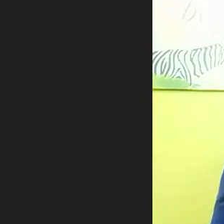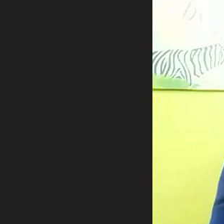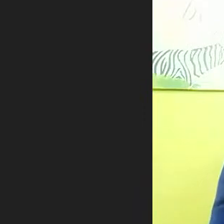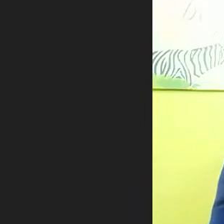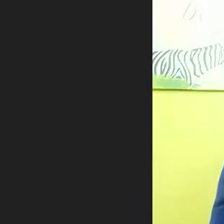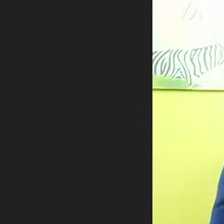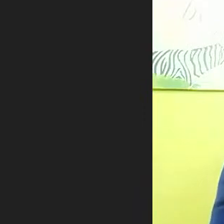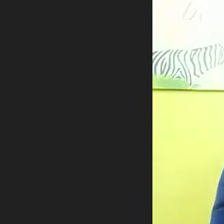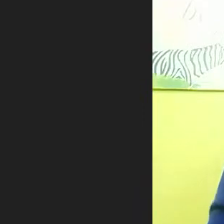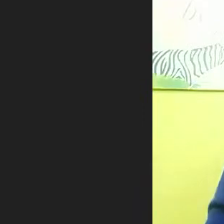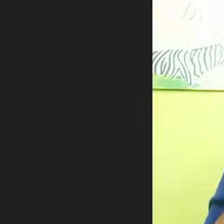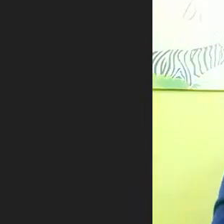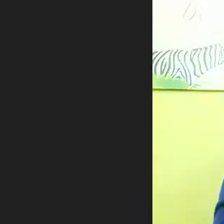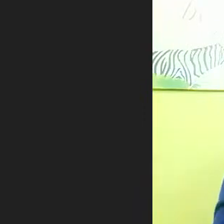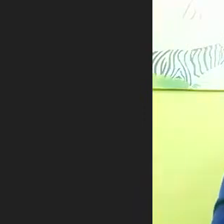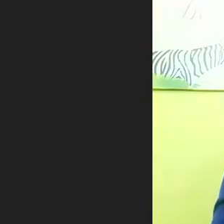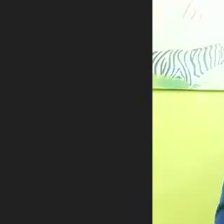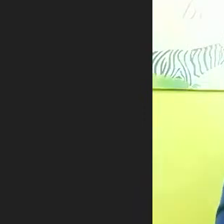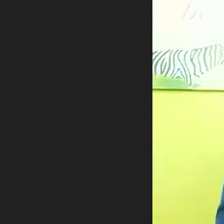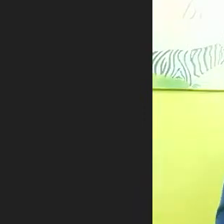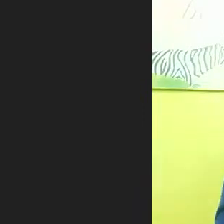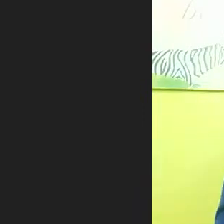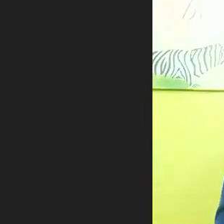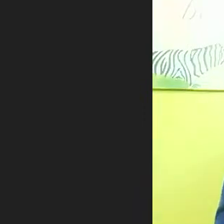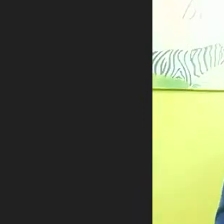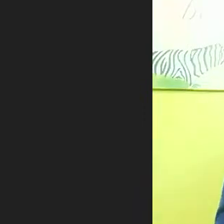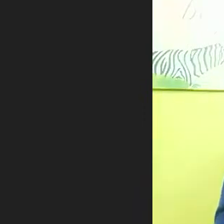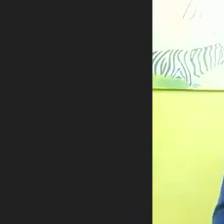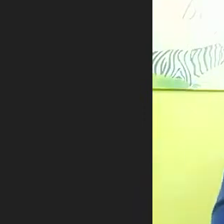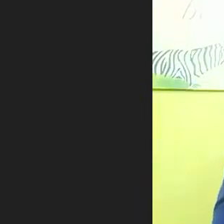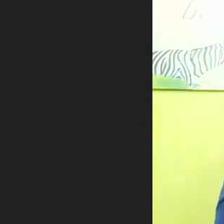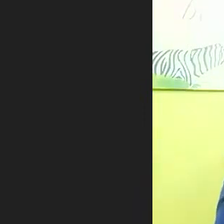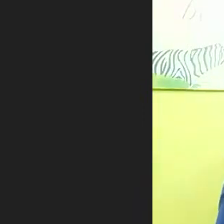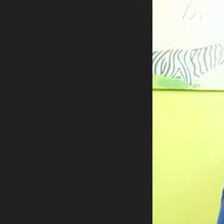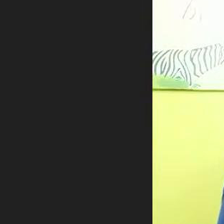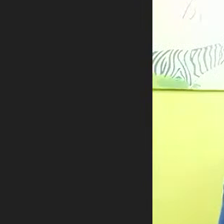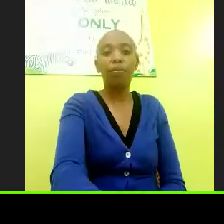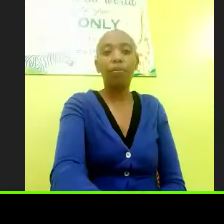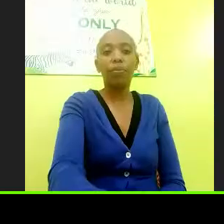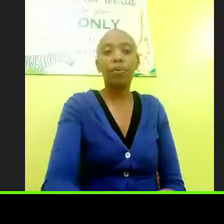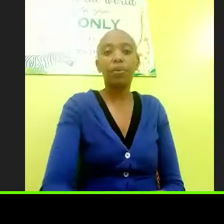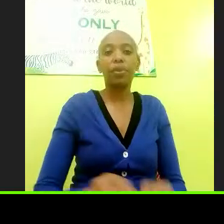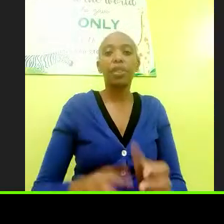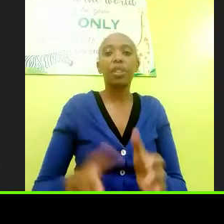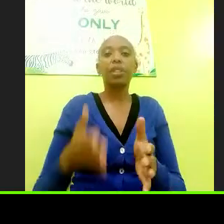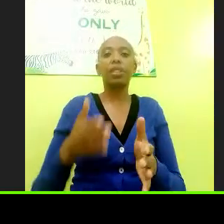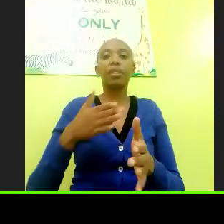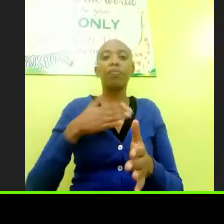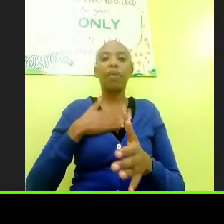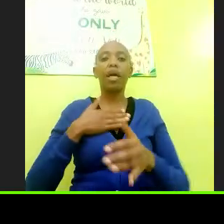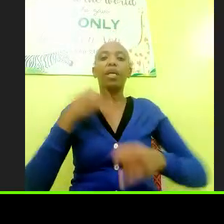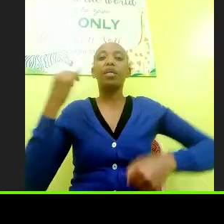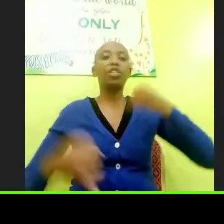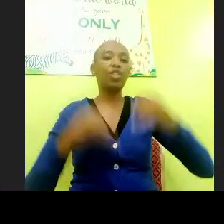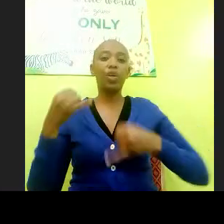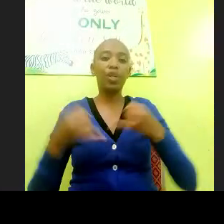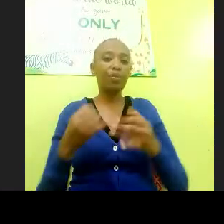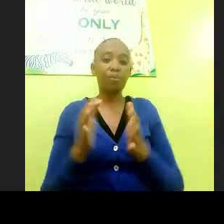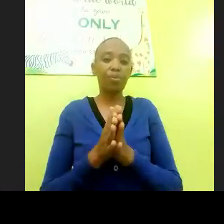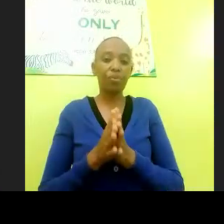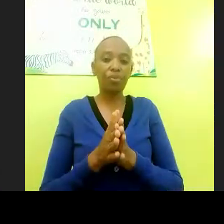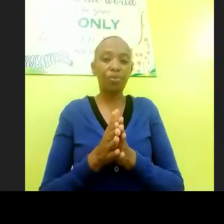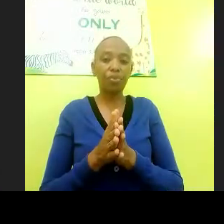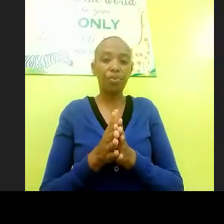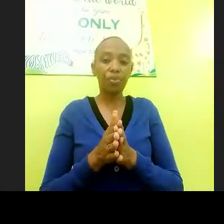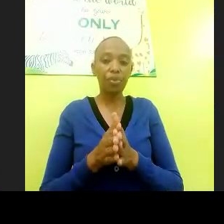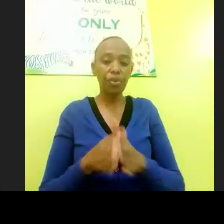Thank you very much, Director of Program. It is my greatest pleasure to offer